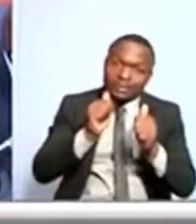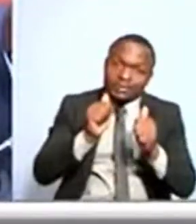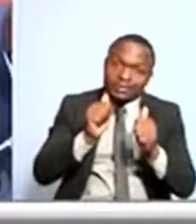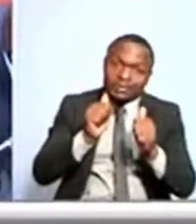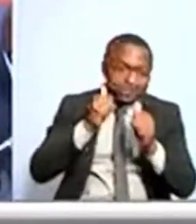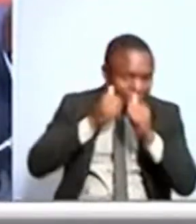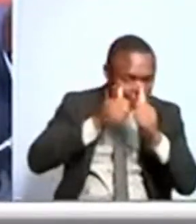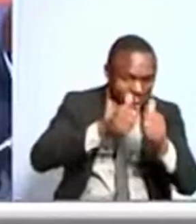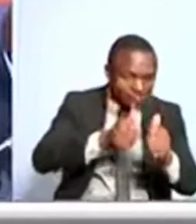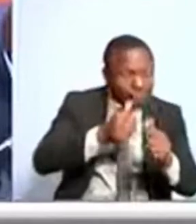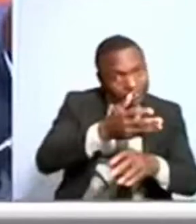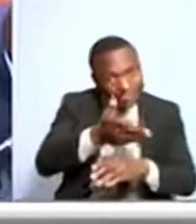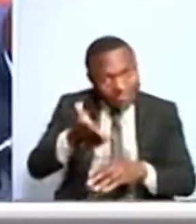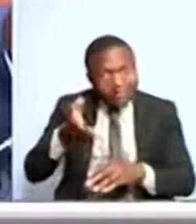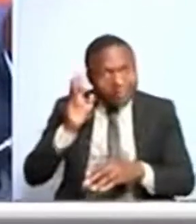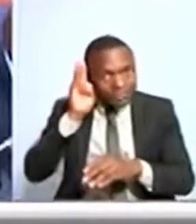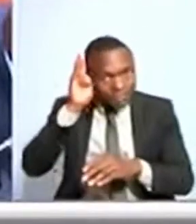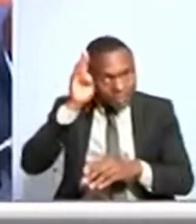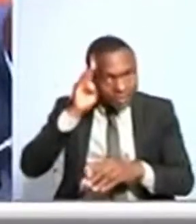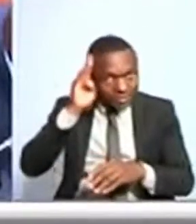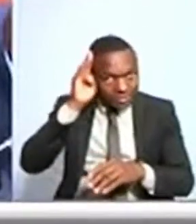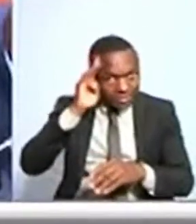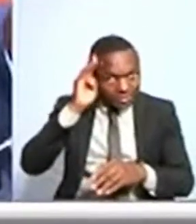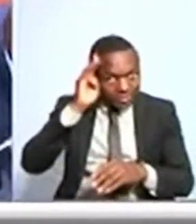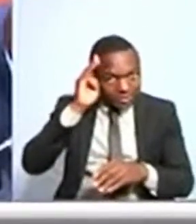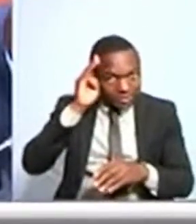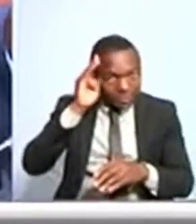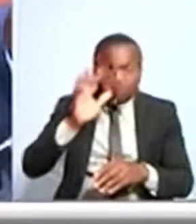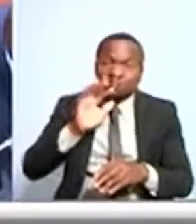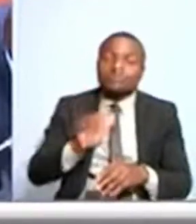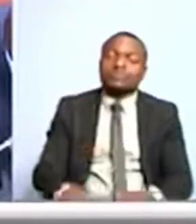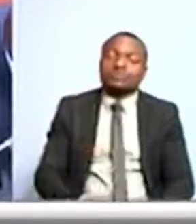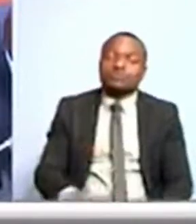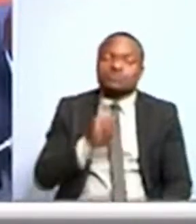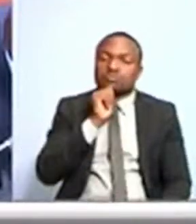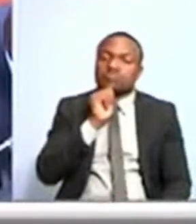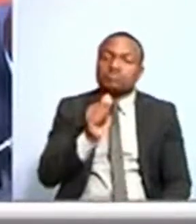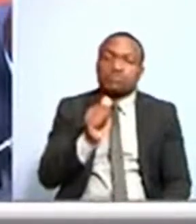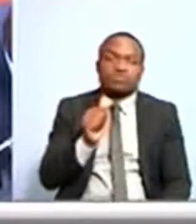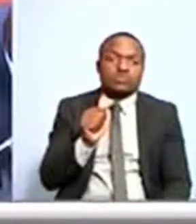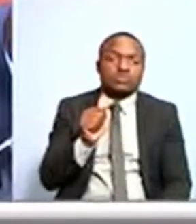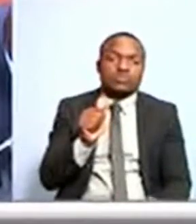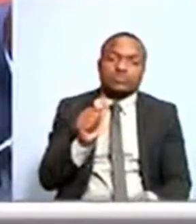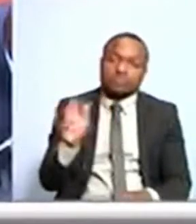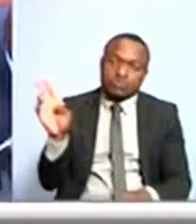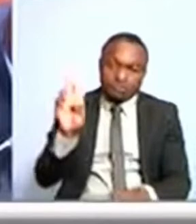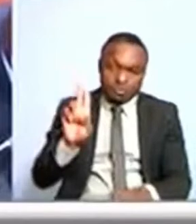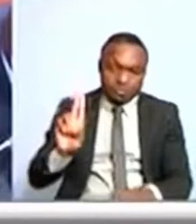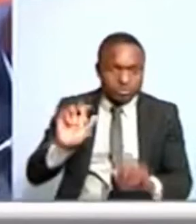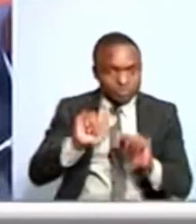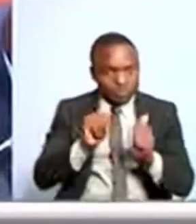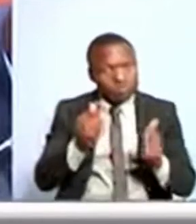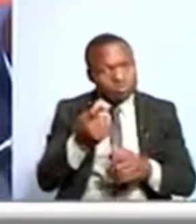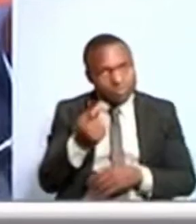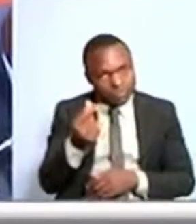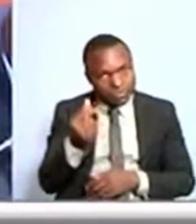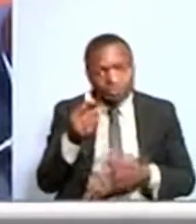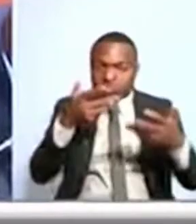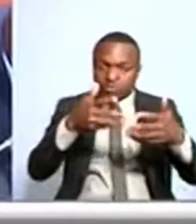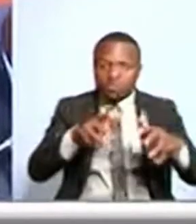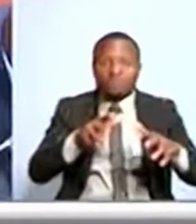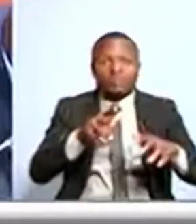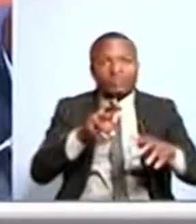for those ministries where there is the misapplication and misappropriation, as well as other areas of wasteful